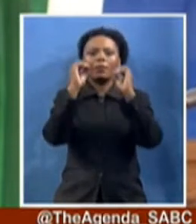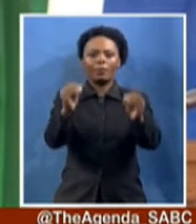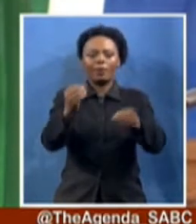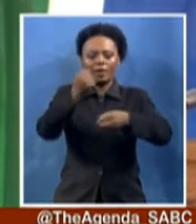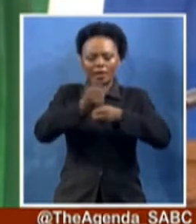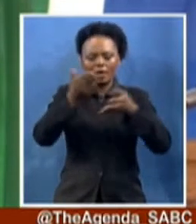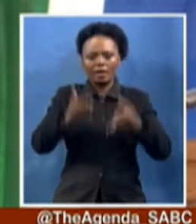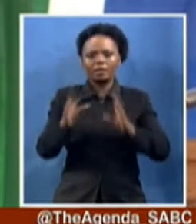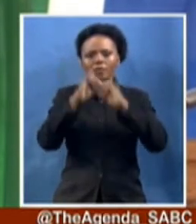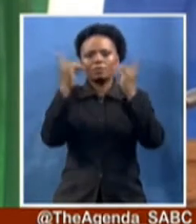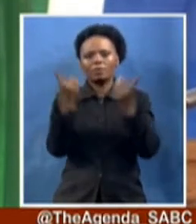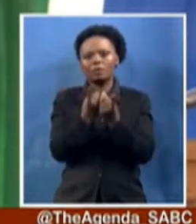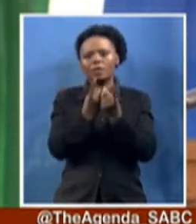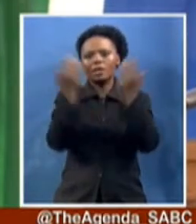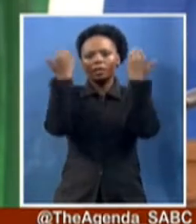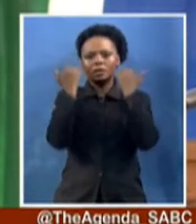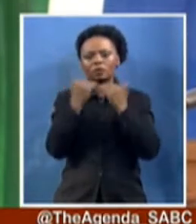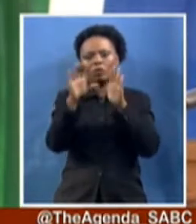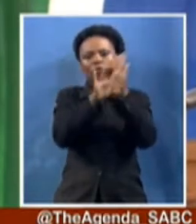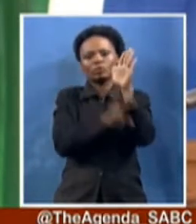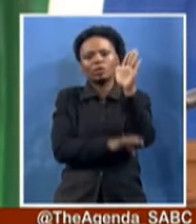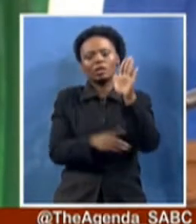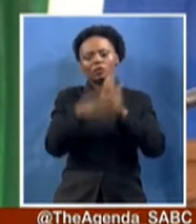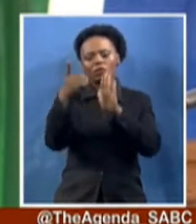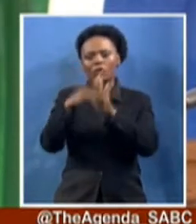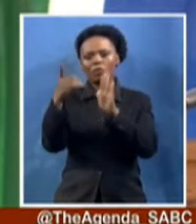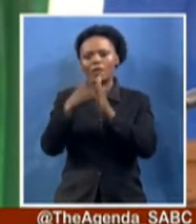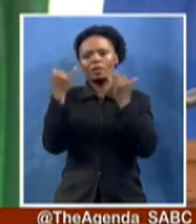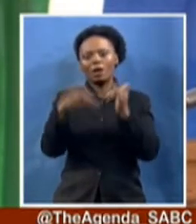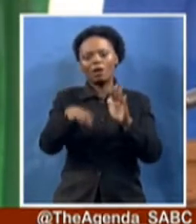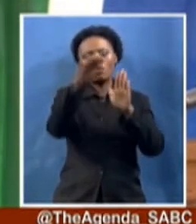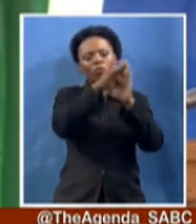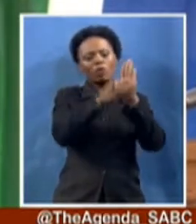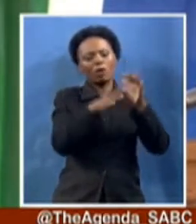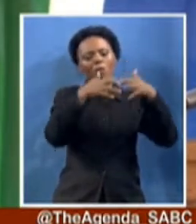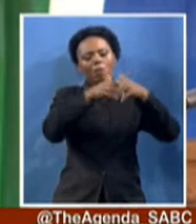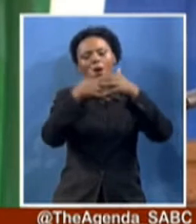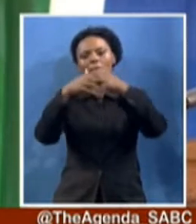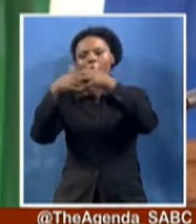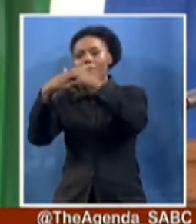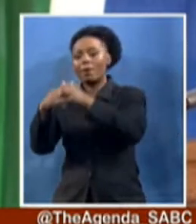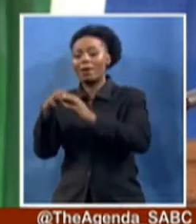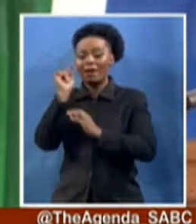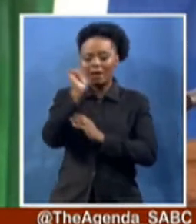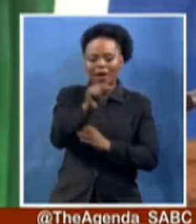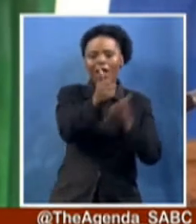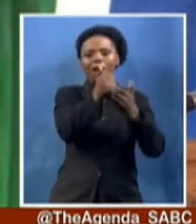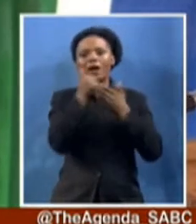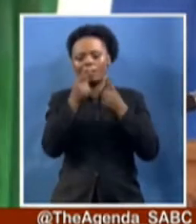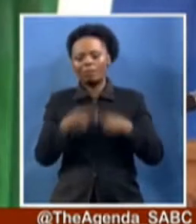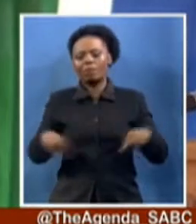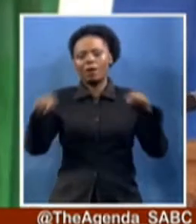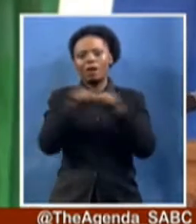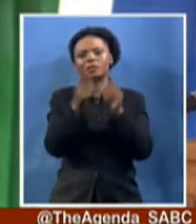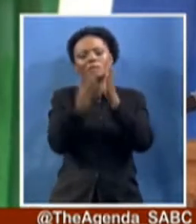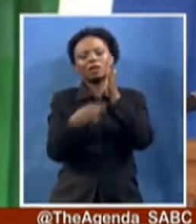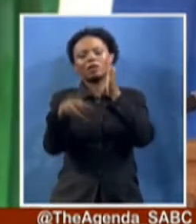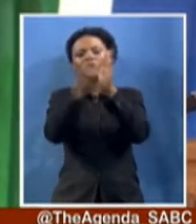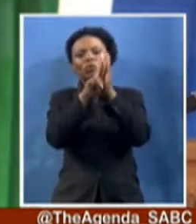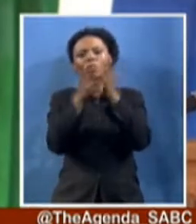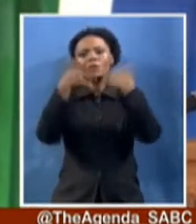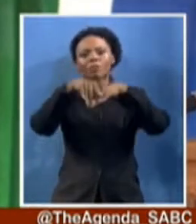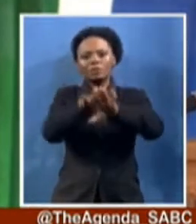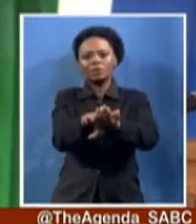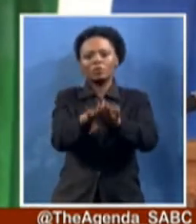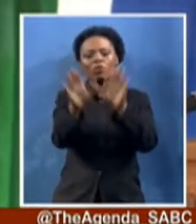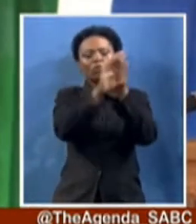will unroll programs which will help us review the implementation of the Constitution insofar as the socio-economic rights